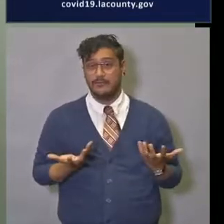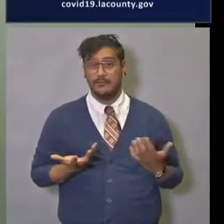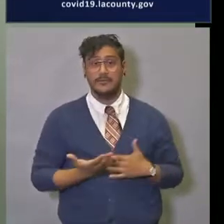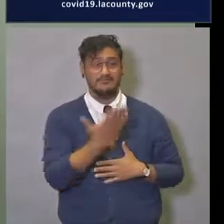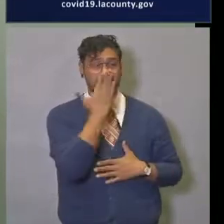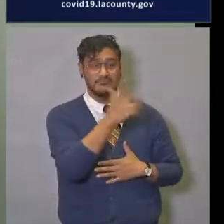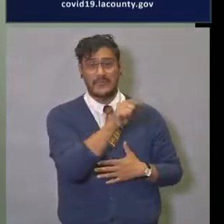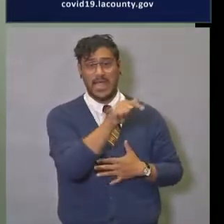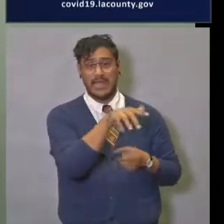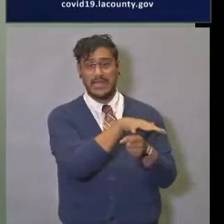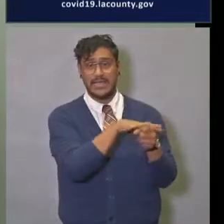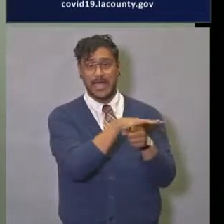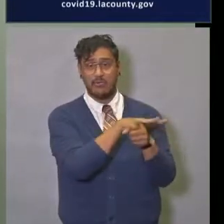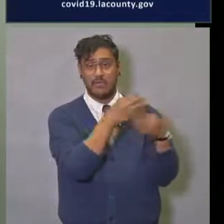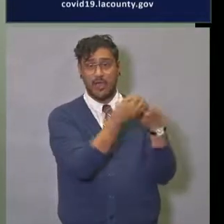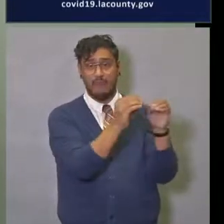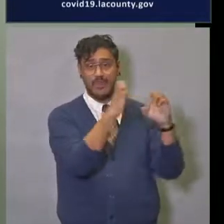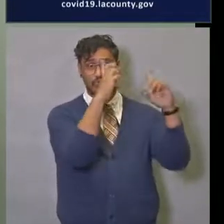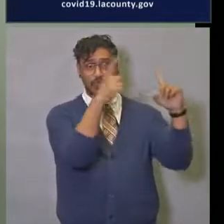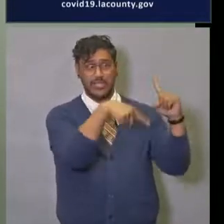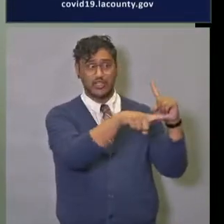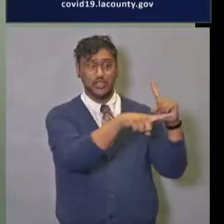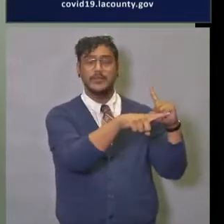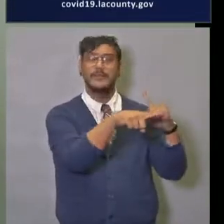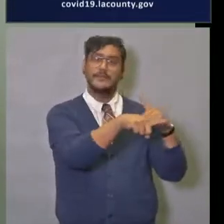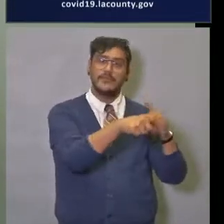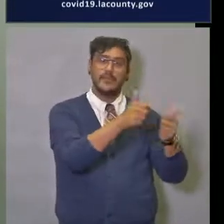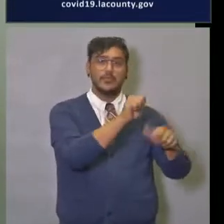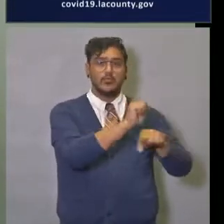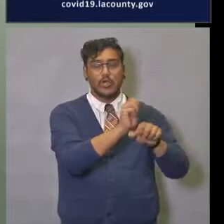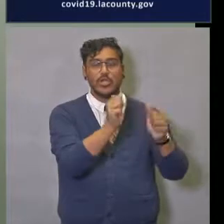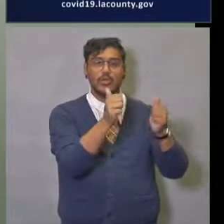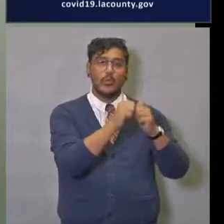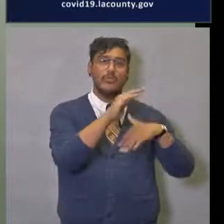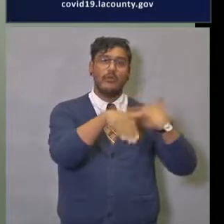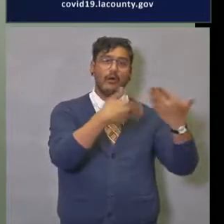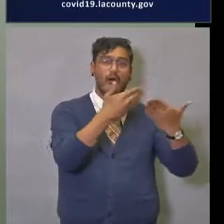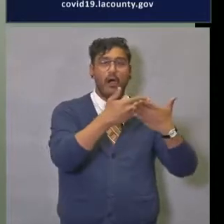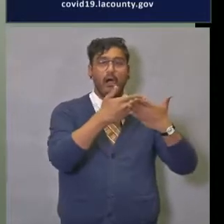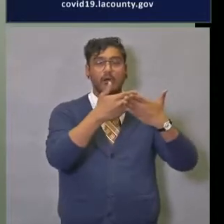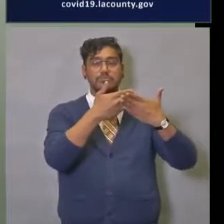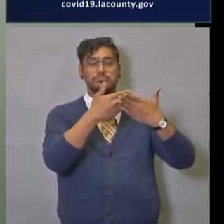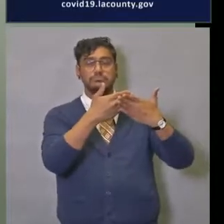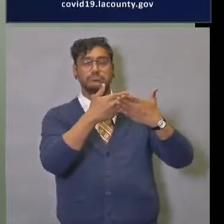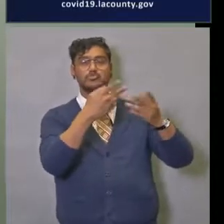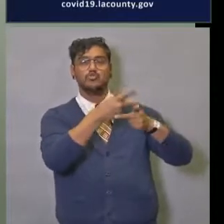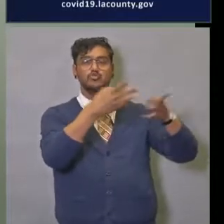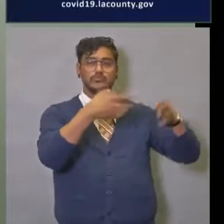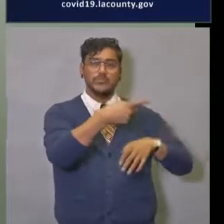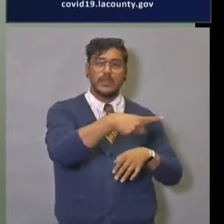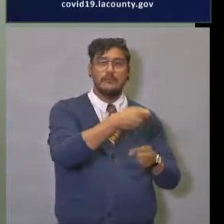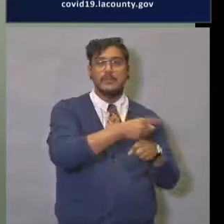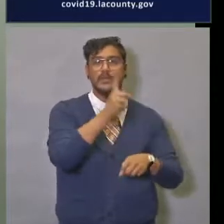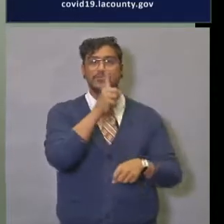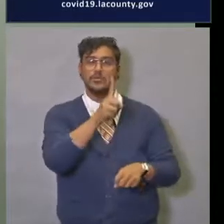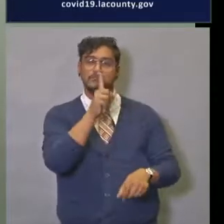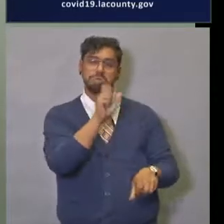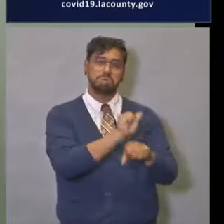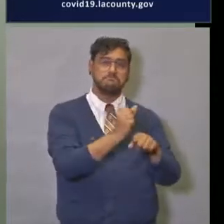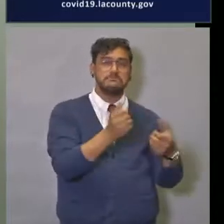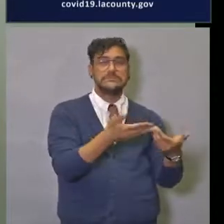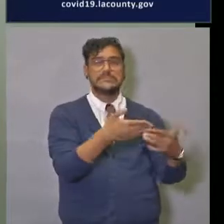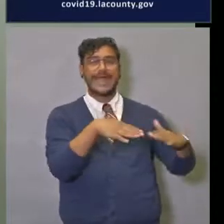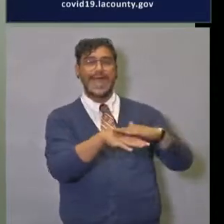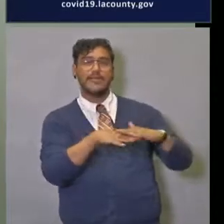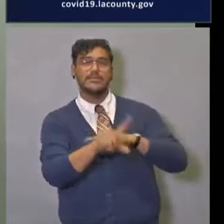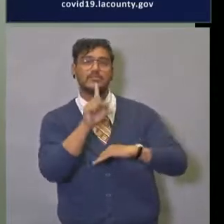County Office of Education that's working really closely with all the superintendents to make sure that there's really good access for teachers